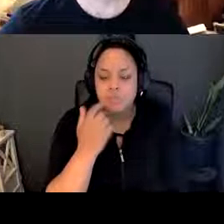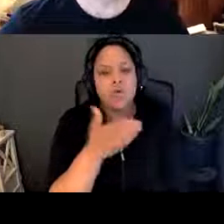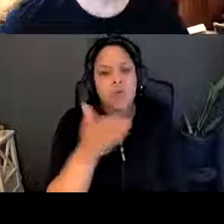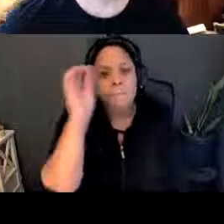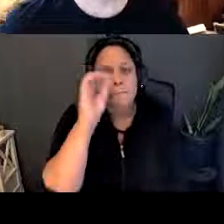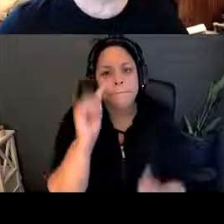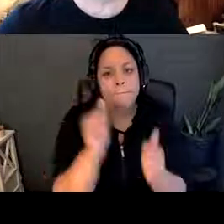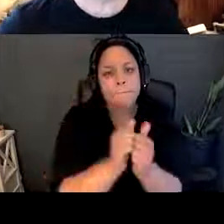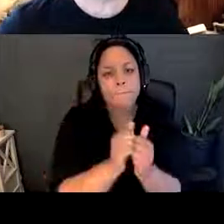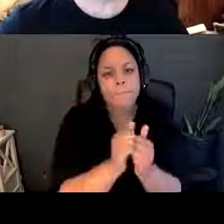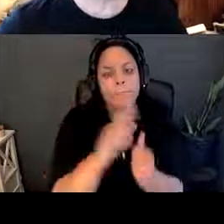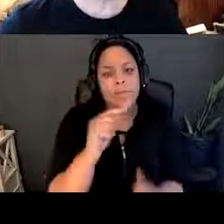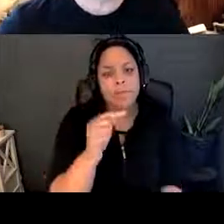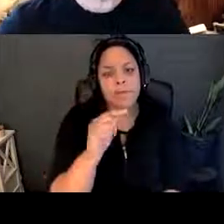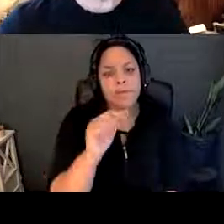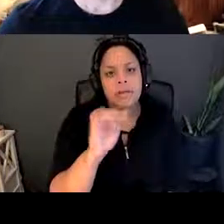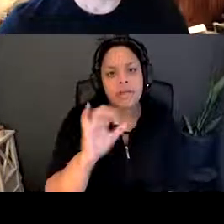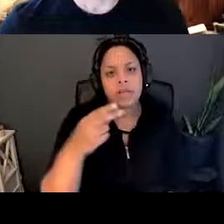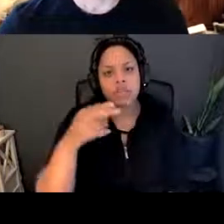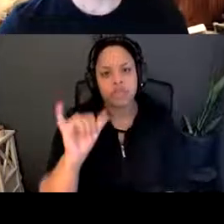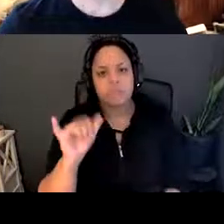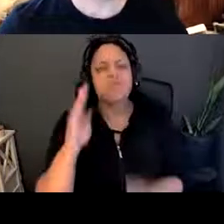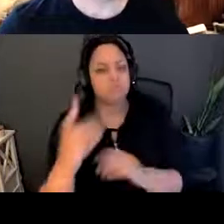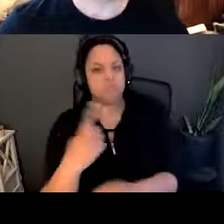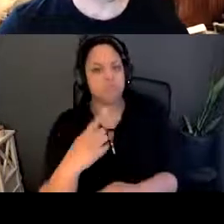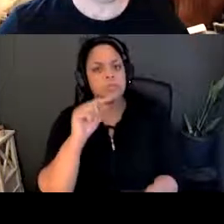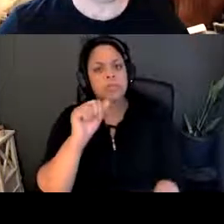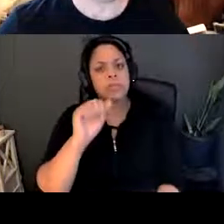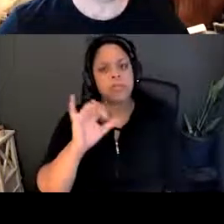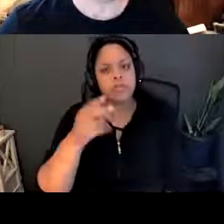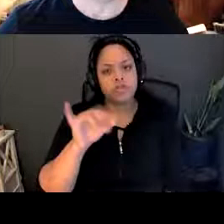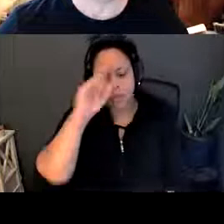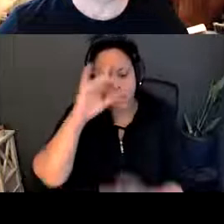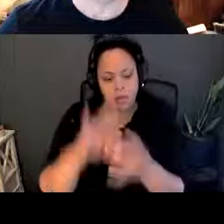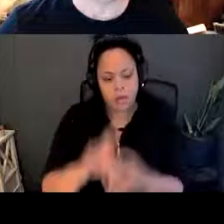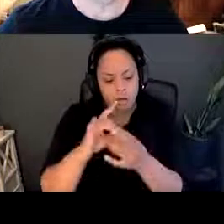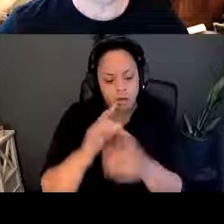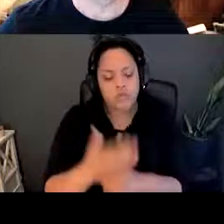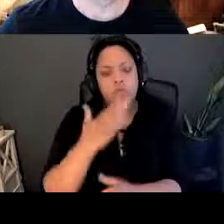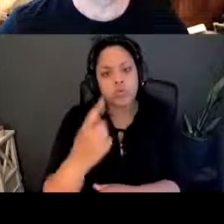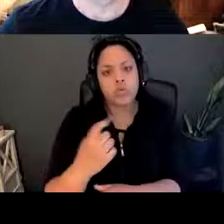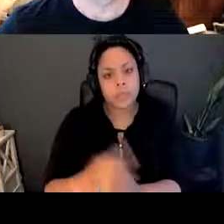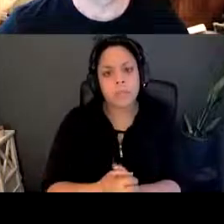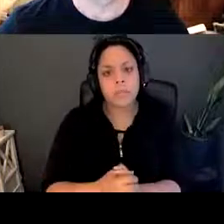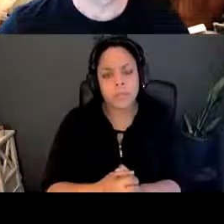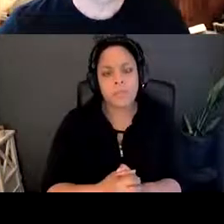Tai Chi as a part of mindfulness? Yeah, good question. I don't think it's necessarily